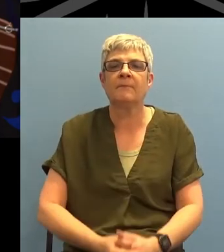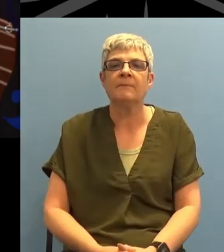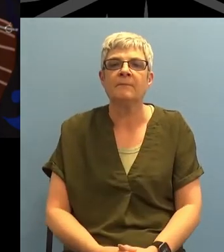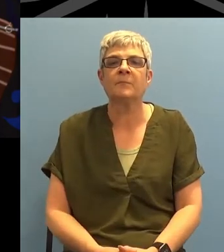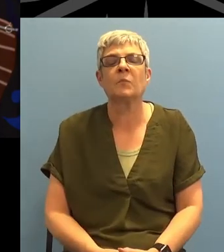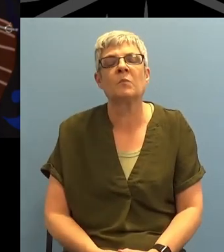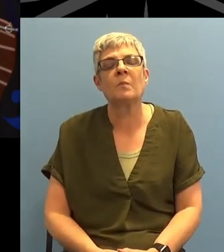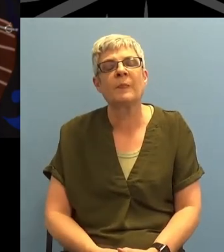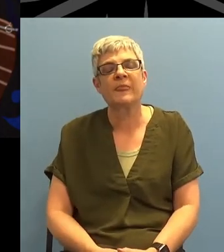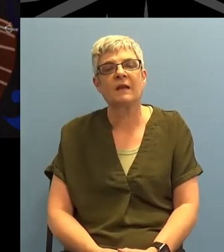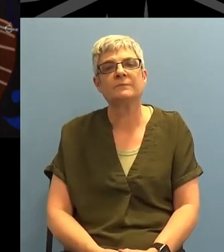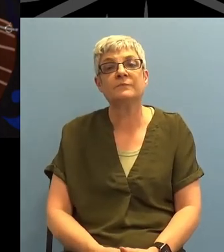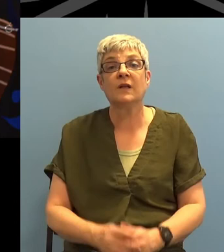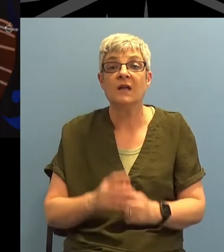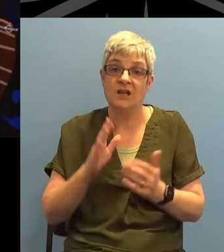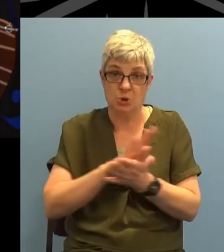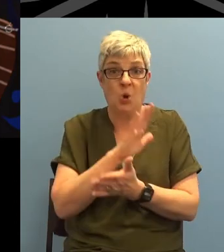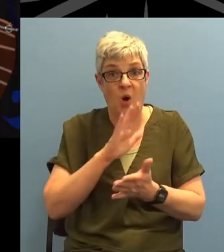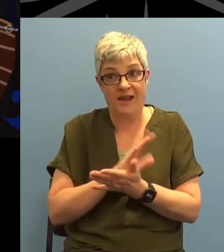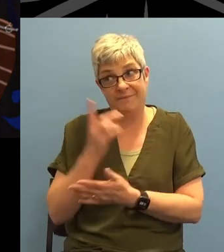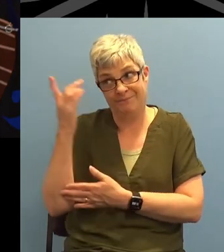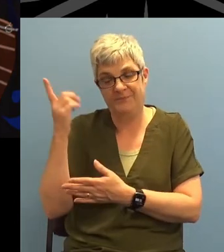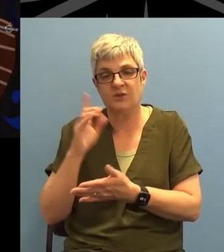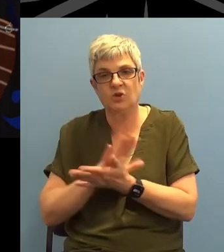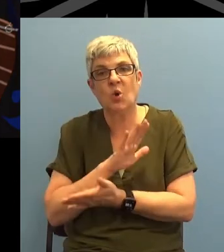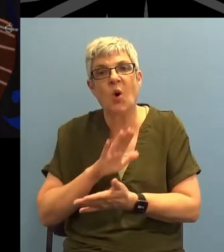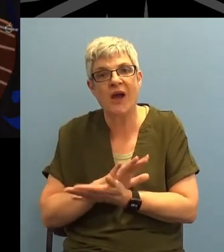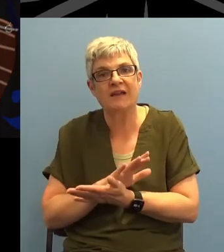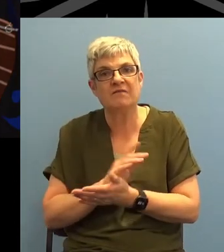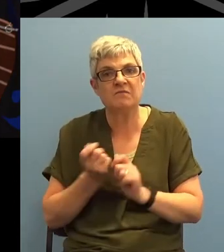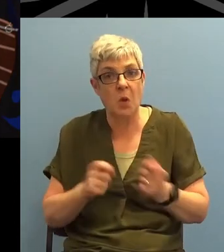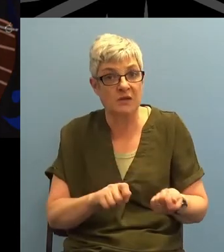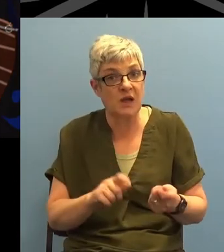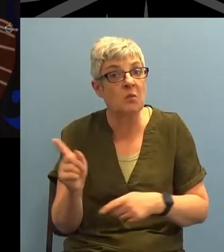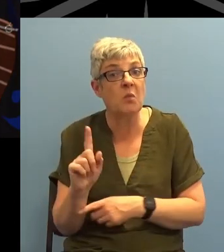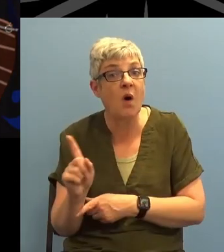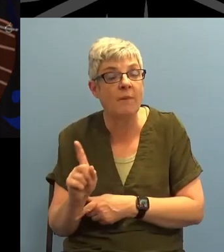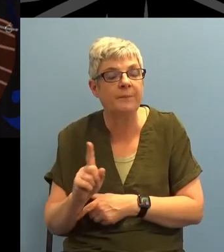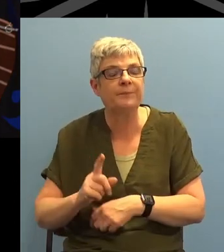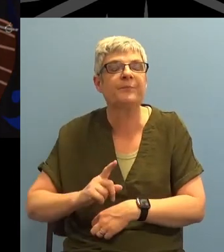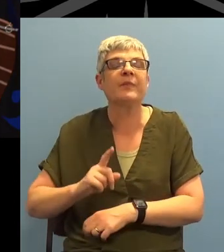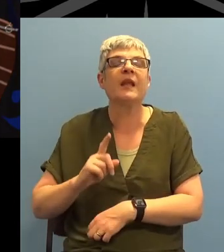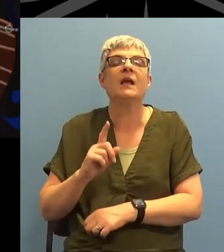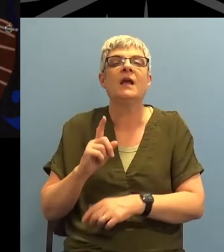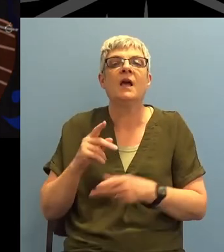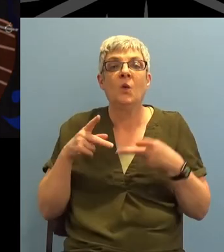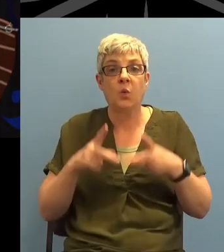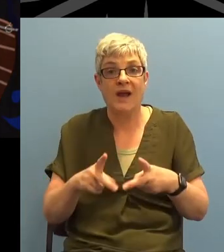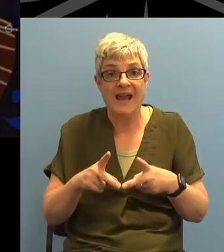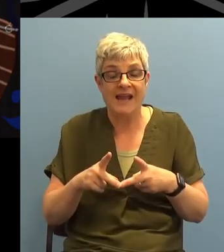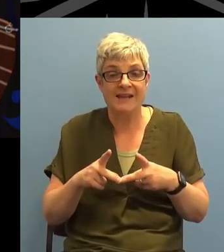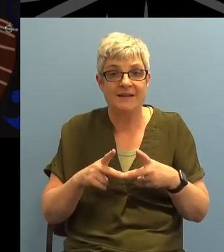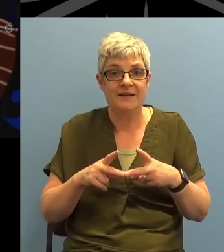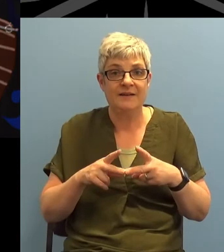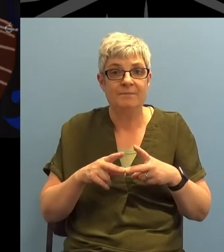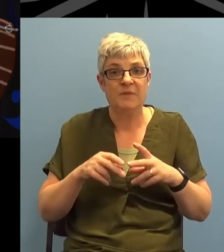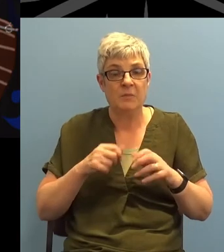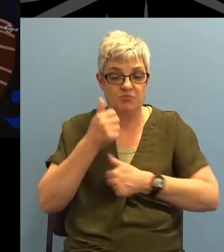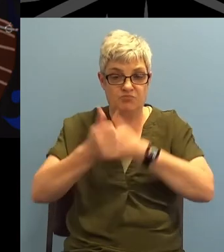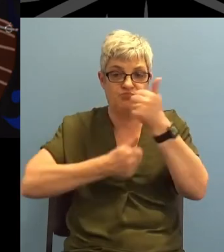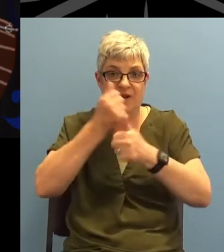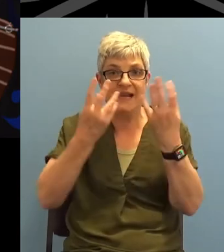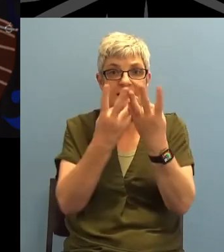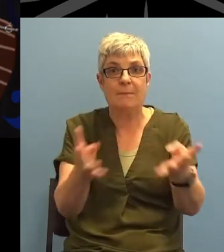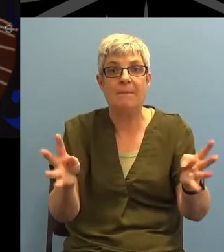One of the joys for me of lockdown has been the way that our praise band has been able to produce such